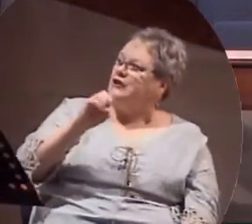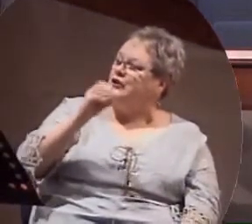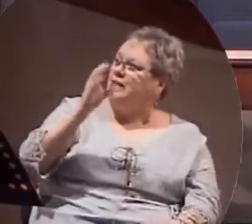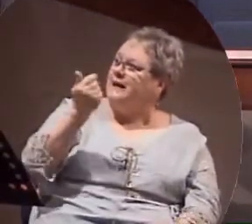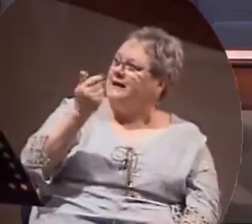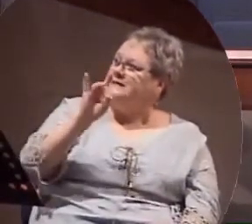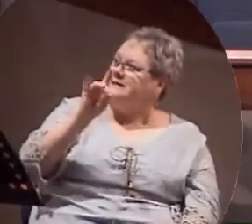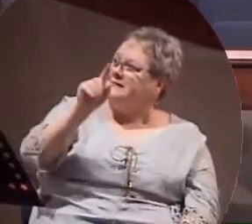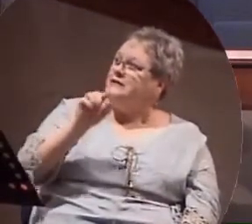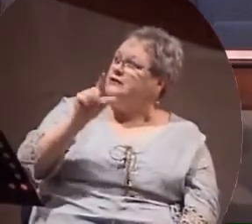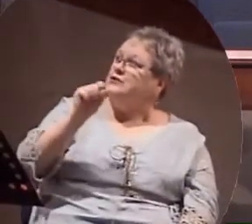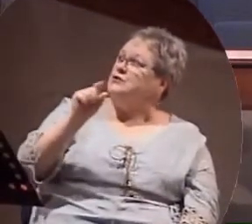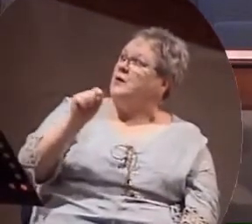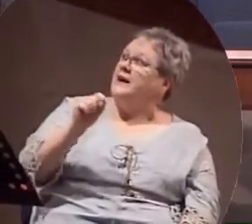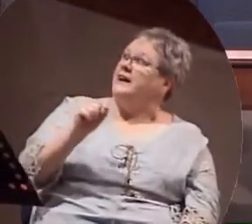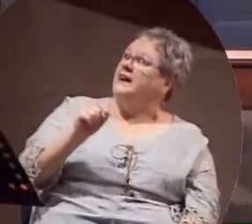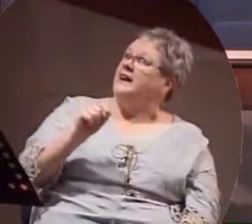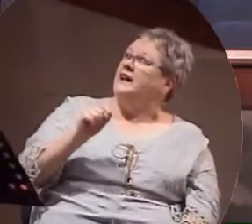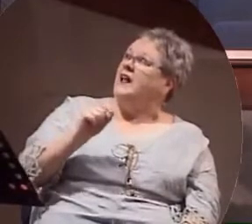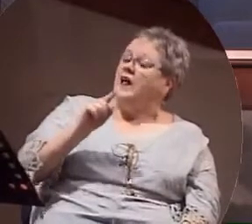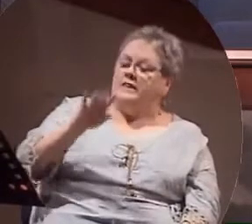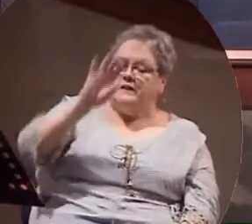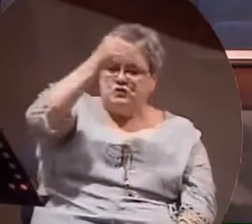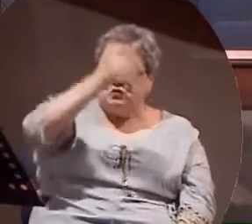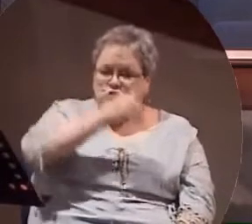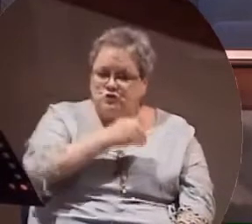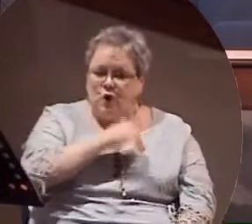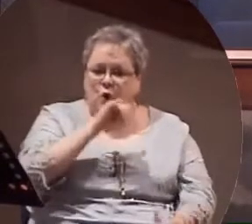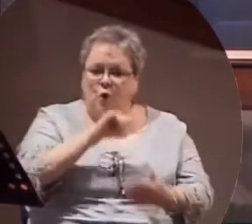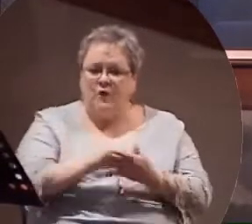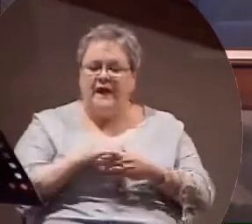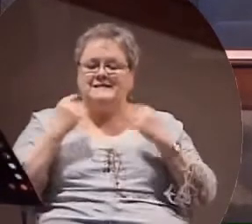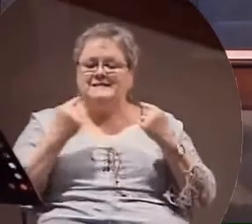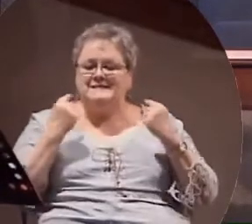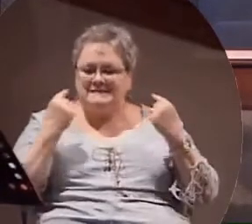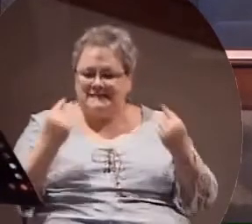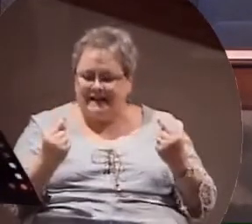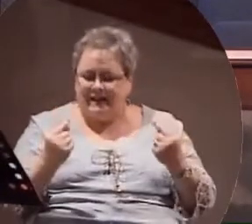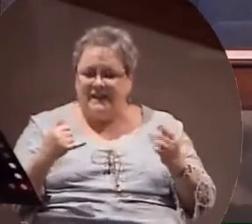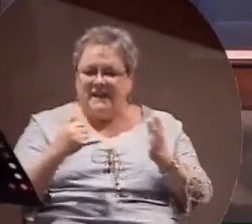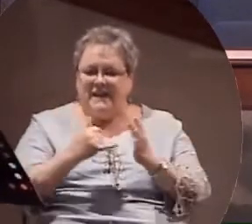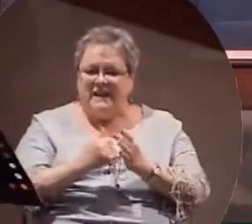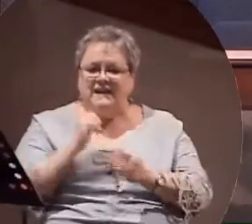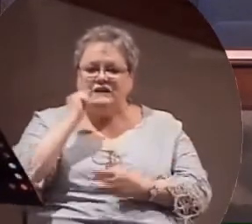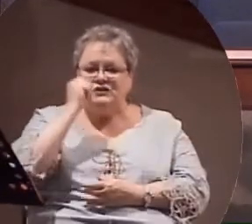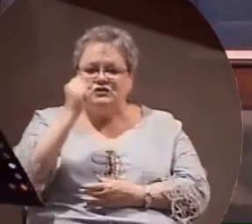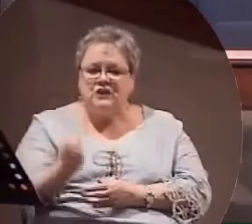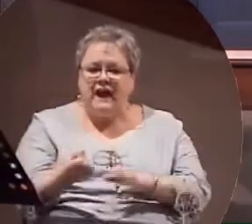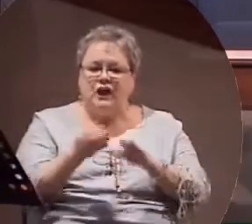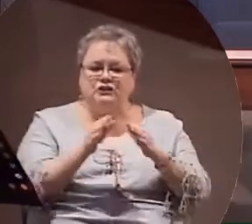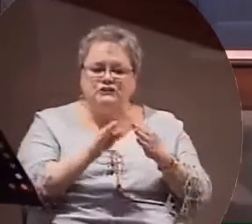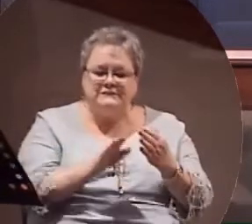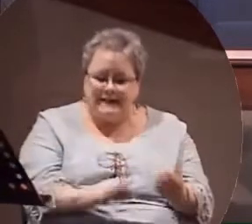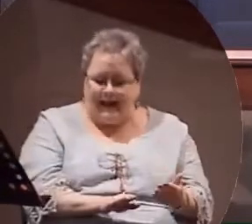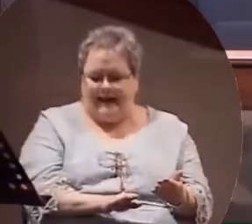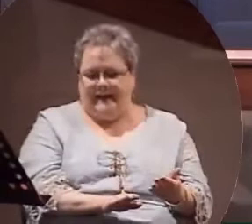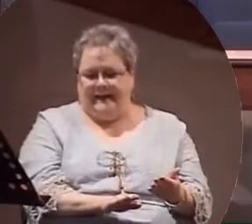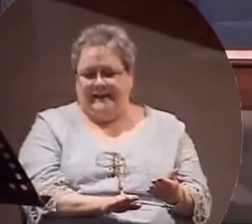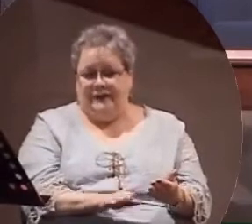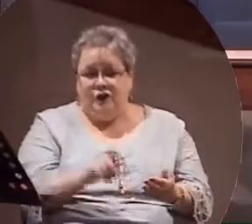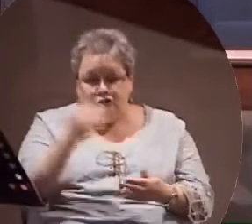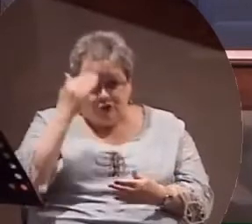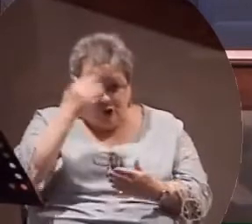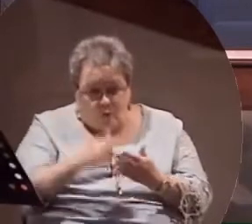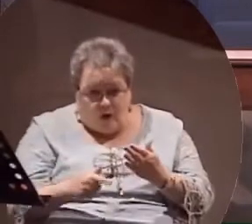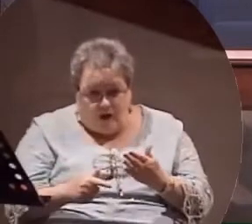and verse number 20, the first sentence, the soul that sinneth, it shall die. Hey, you know something? We